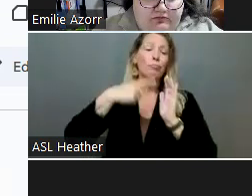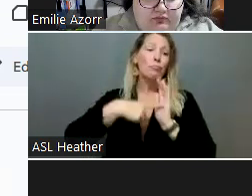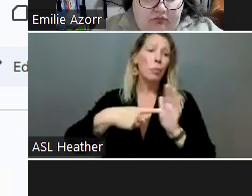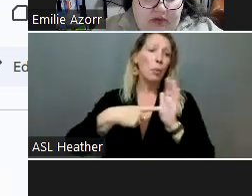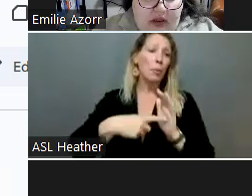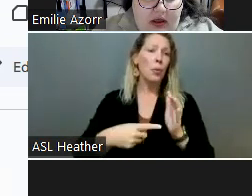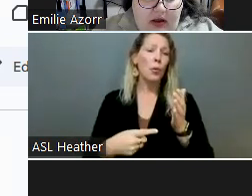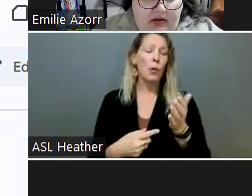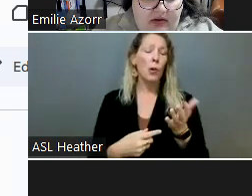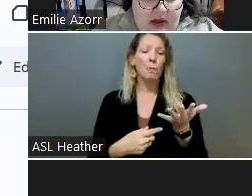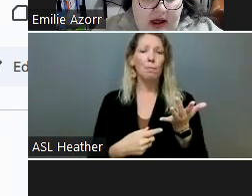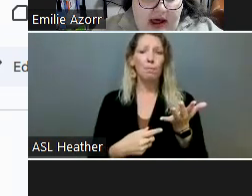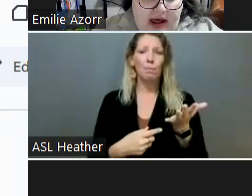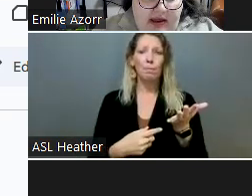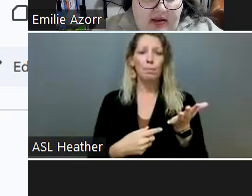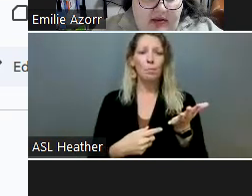example,